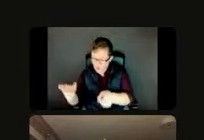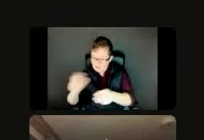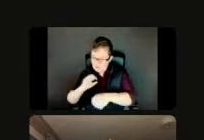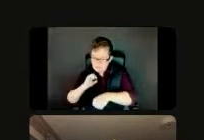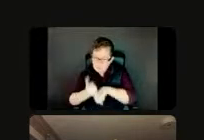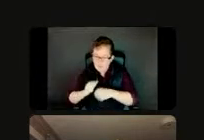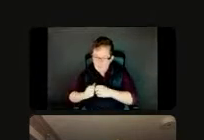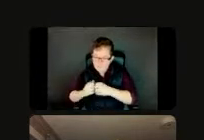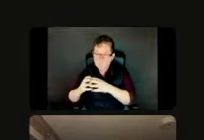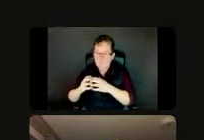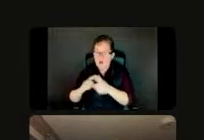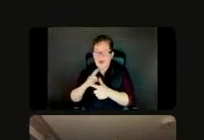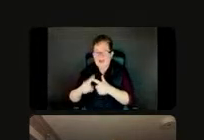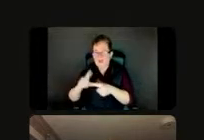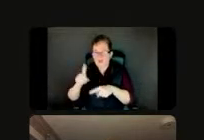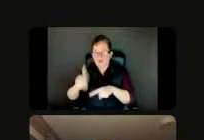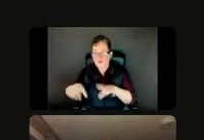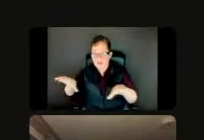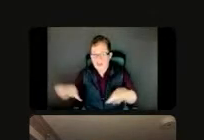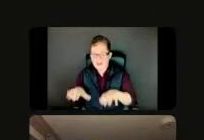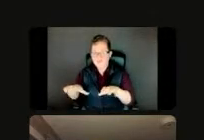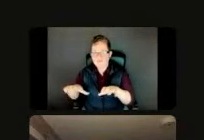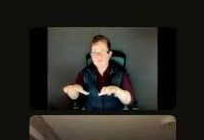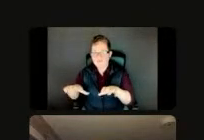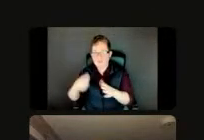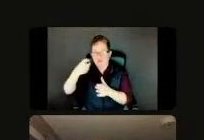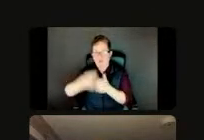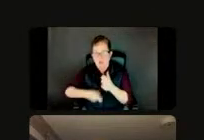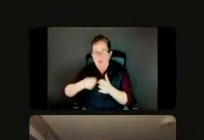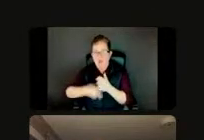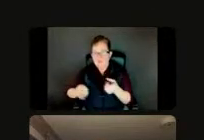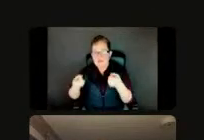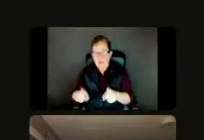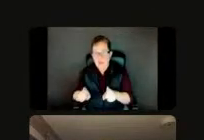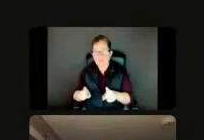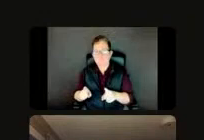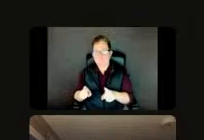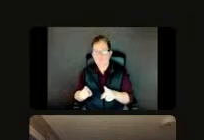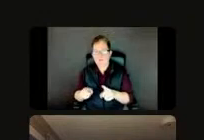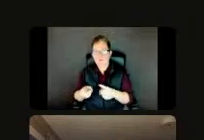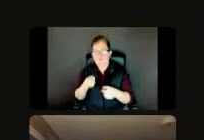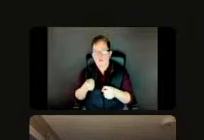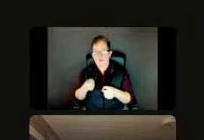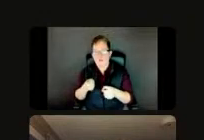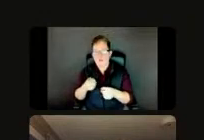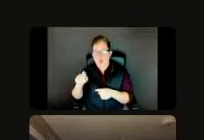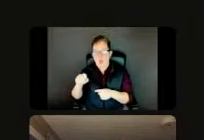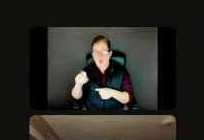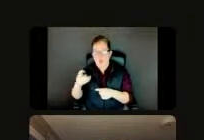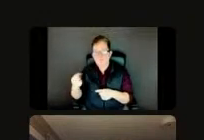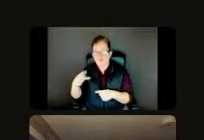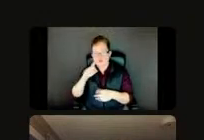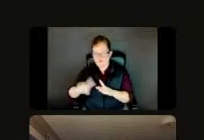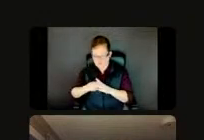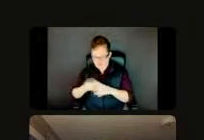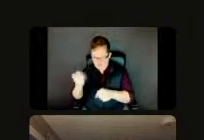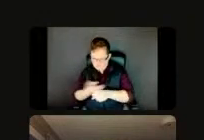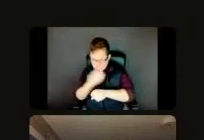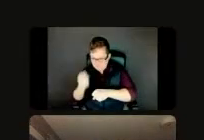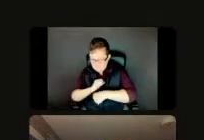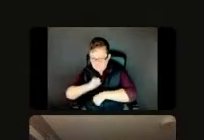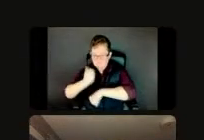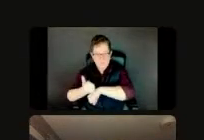it eventually couldn't be activated, but there were some costs incurred by our operator to get that site going. So we are